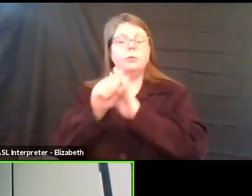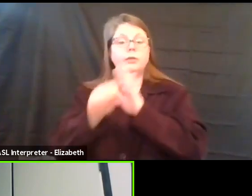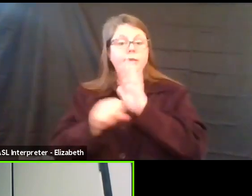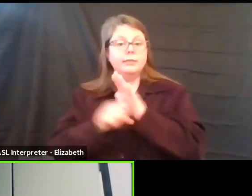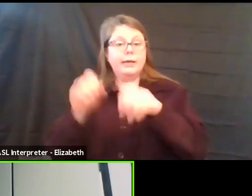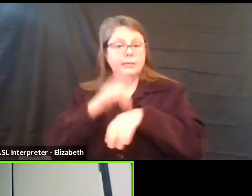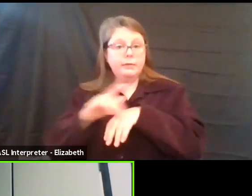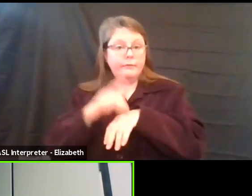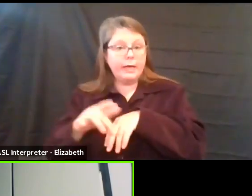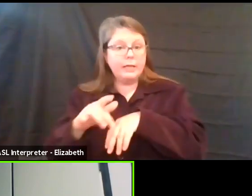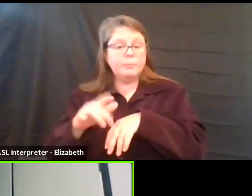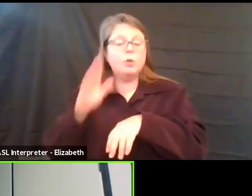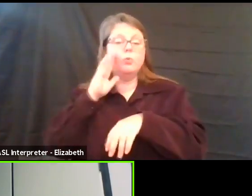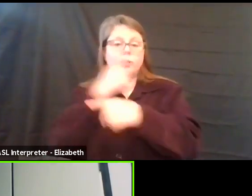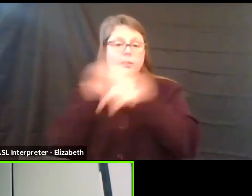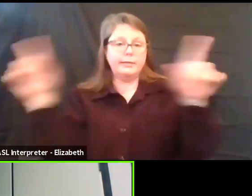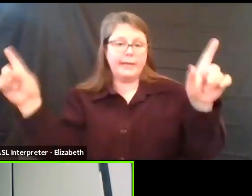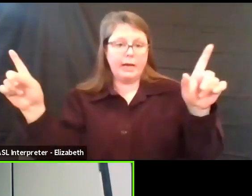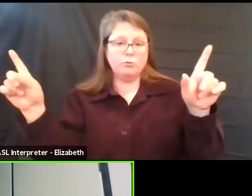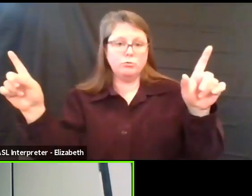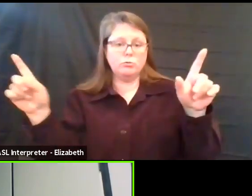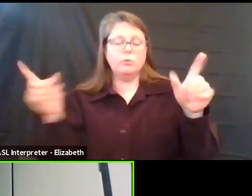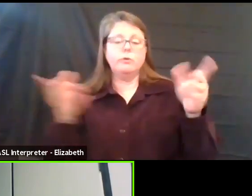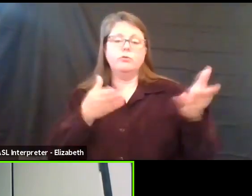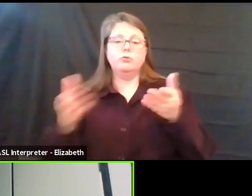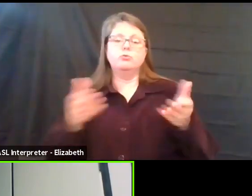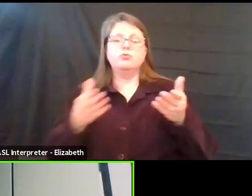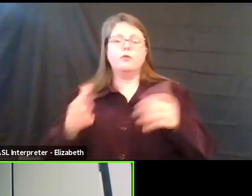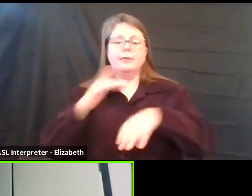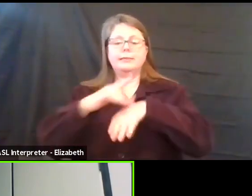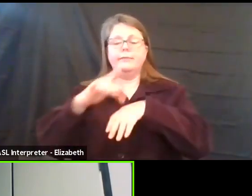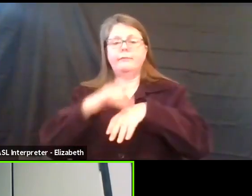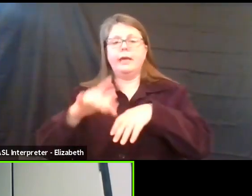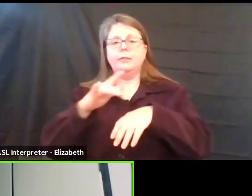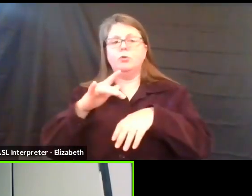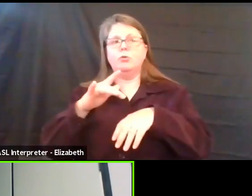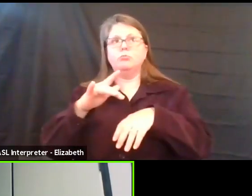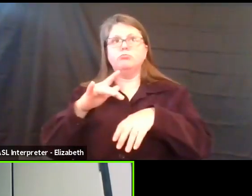manage. And those services will be available throughout the